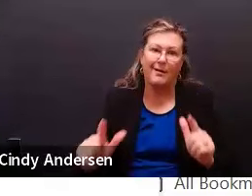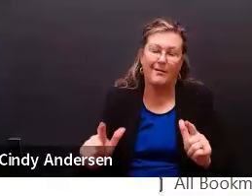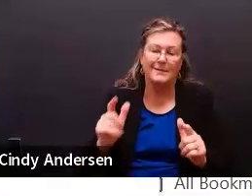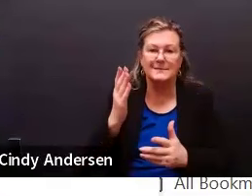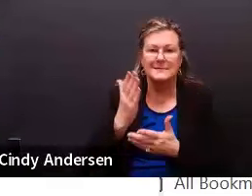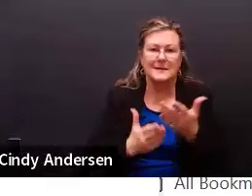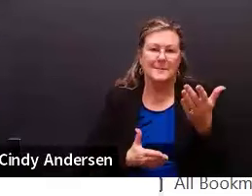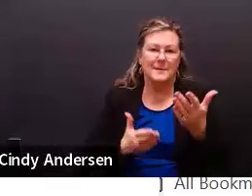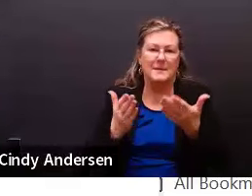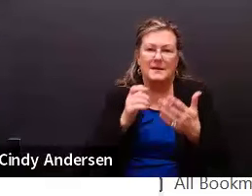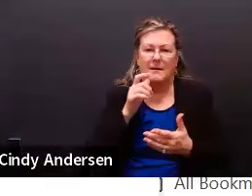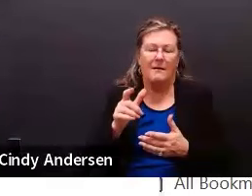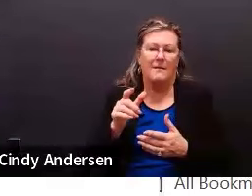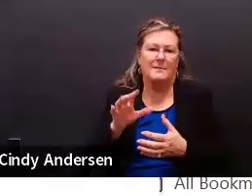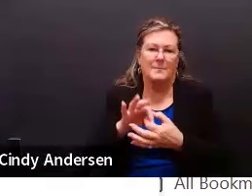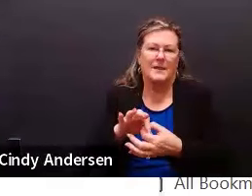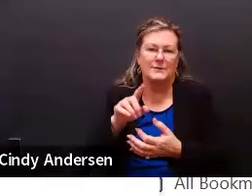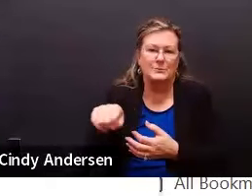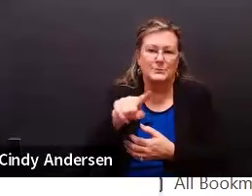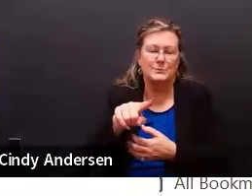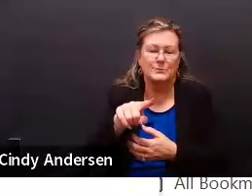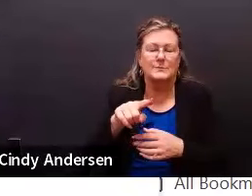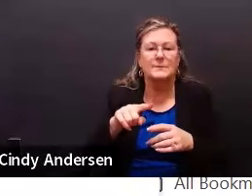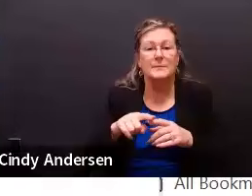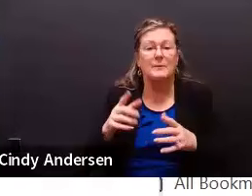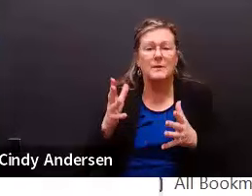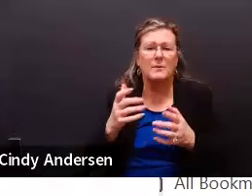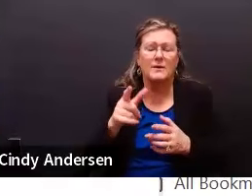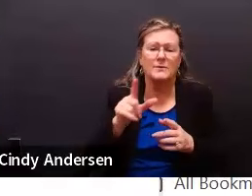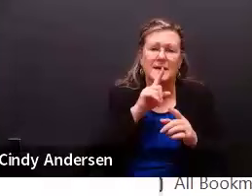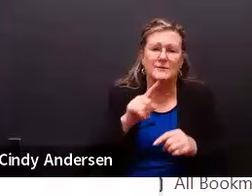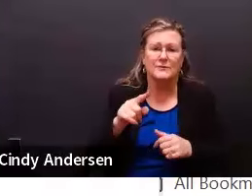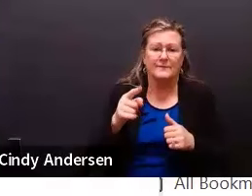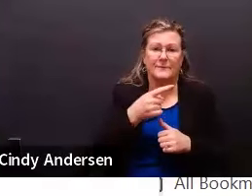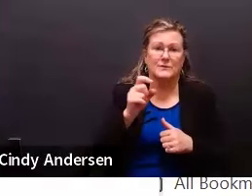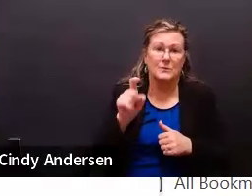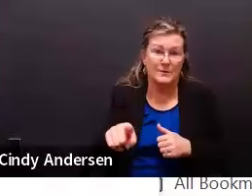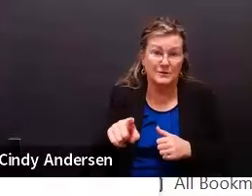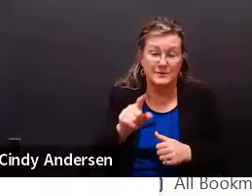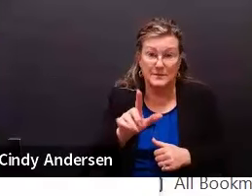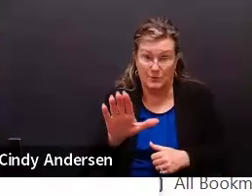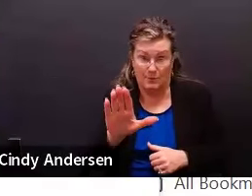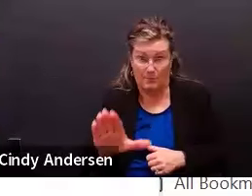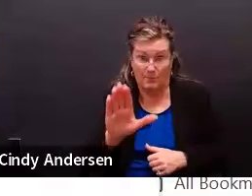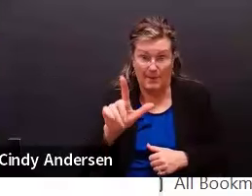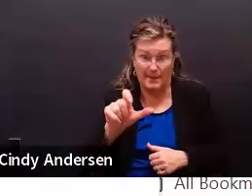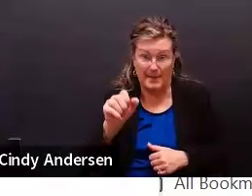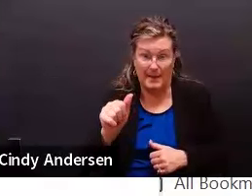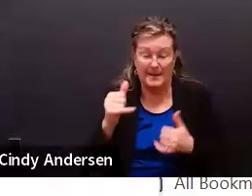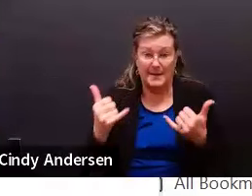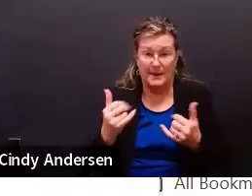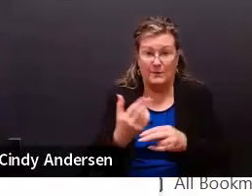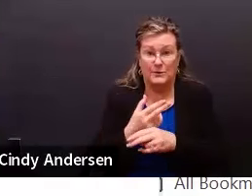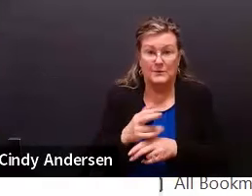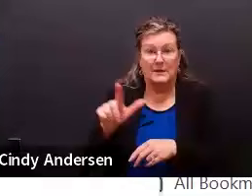apply. So, kind of go through them. We would love to at least have you answer the first question. Is your LEA currently implementing the